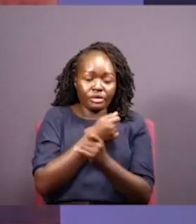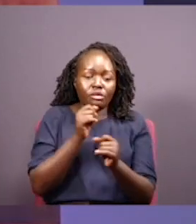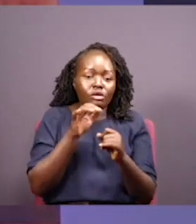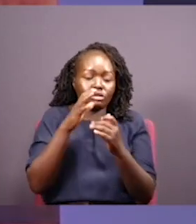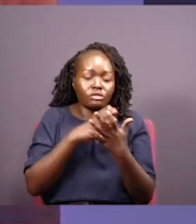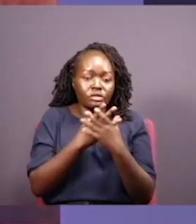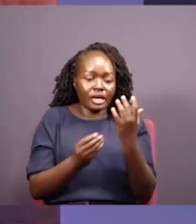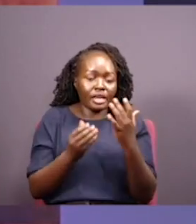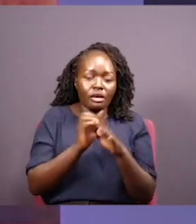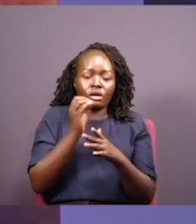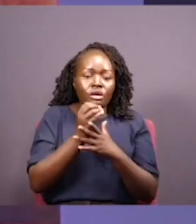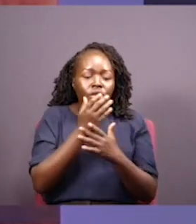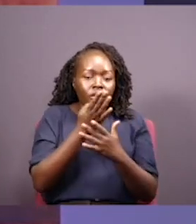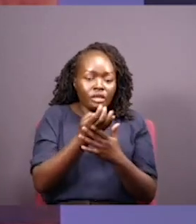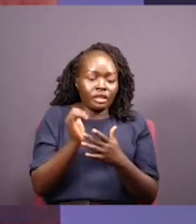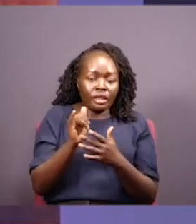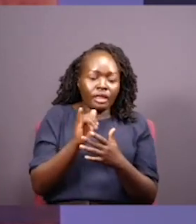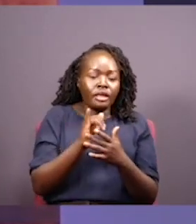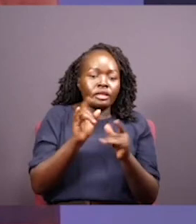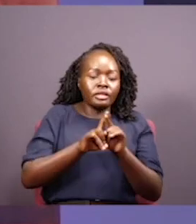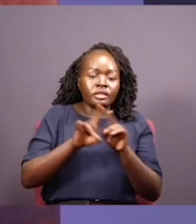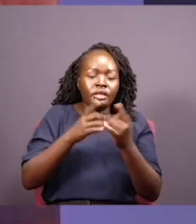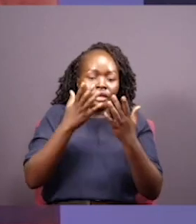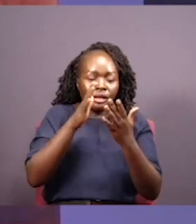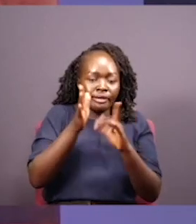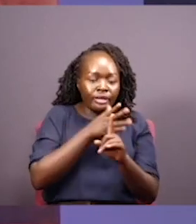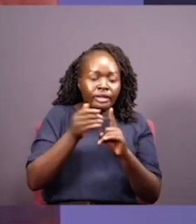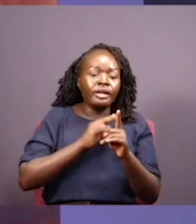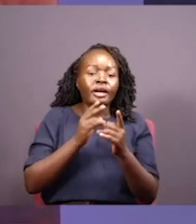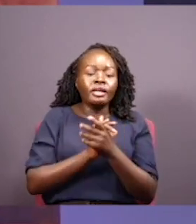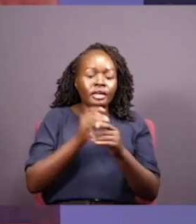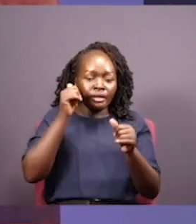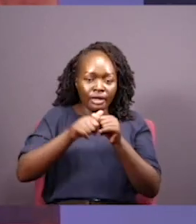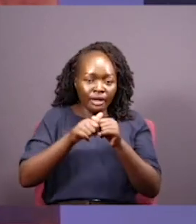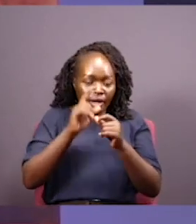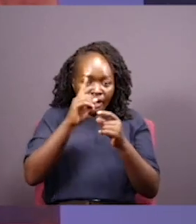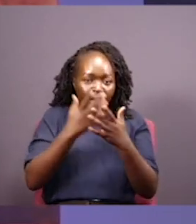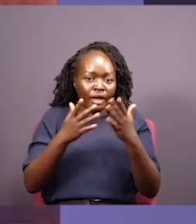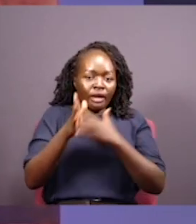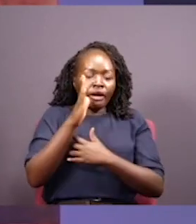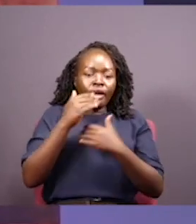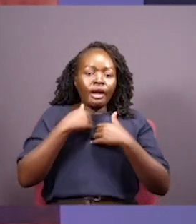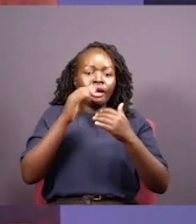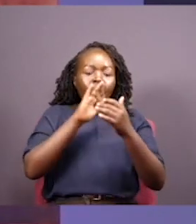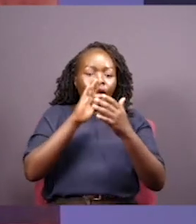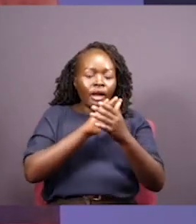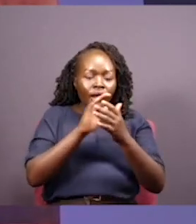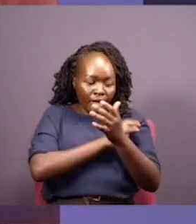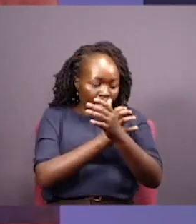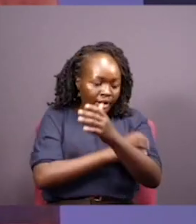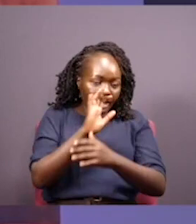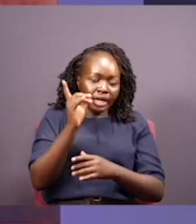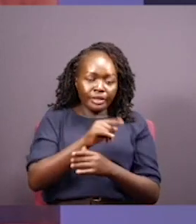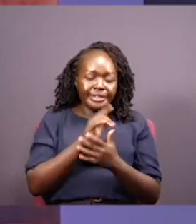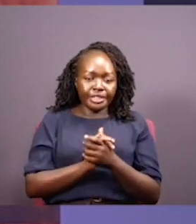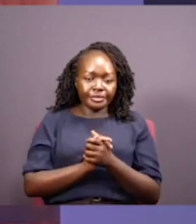they dissuade us. On the contrary, remember this, God has empowered you. God has